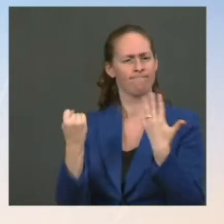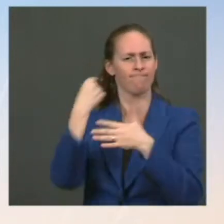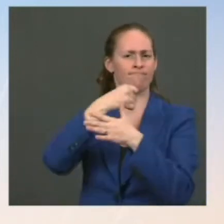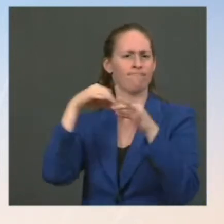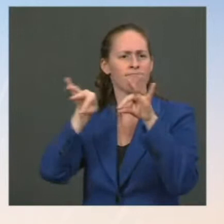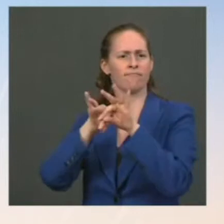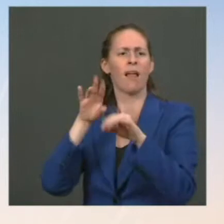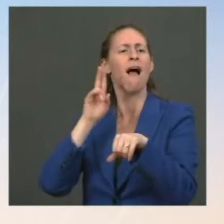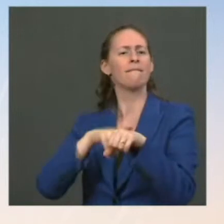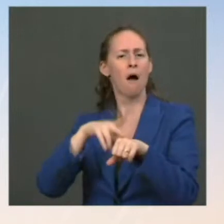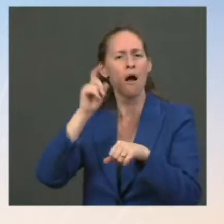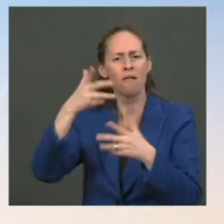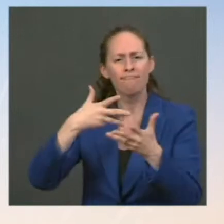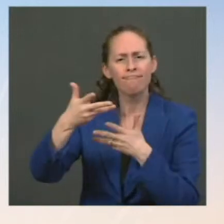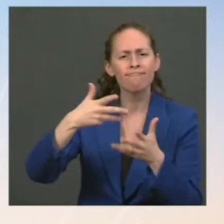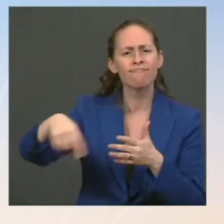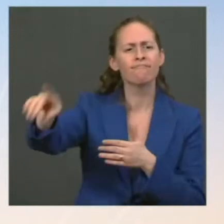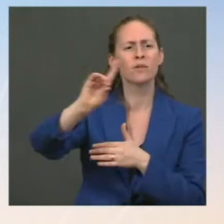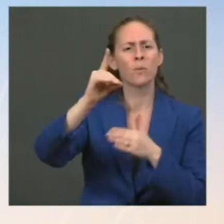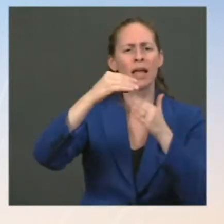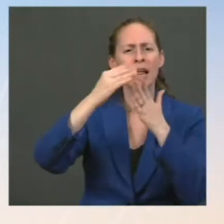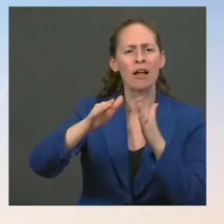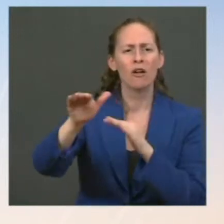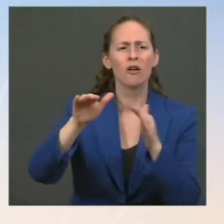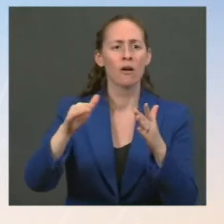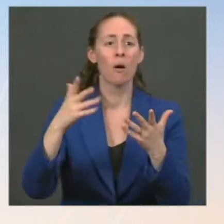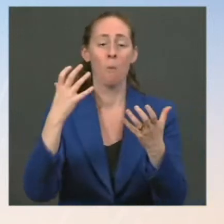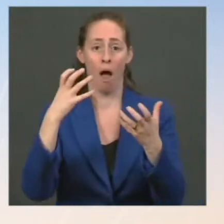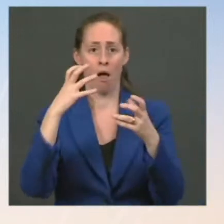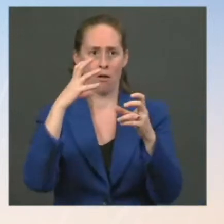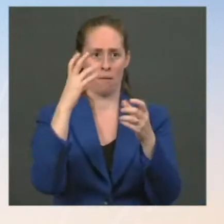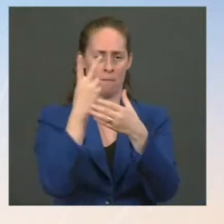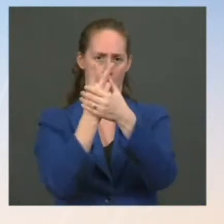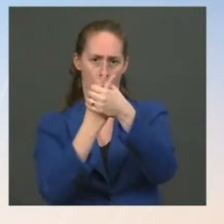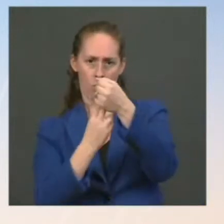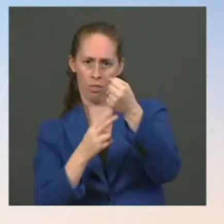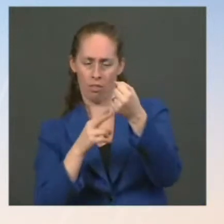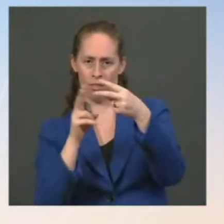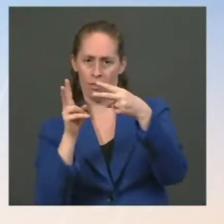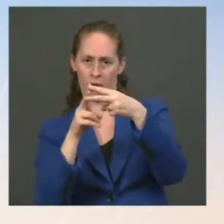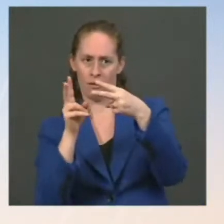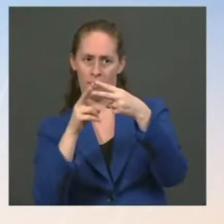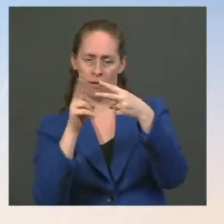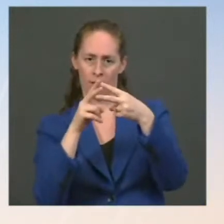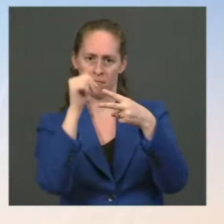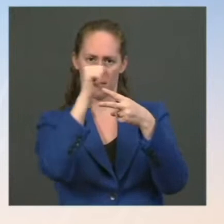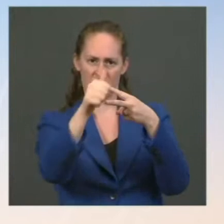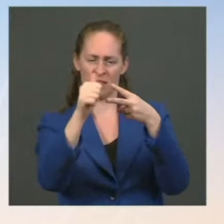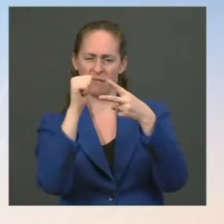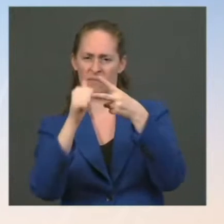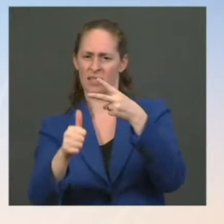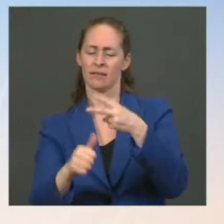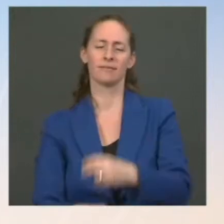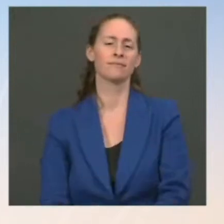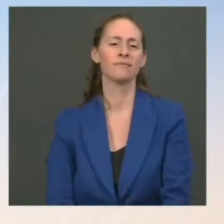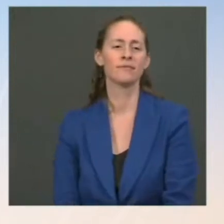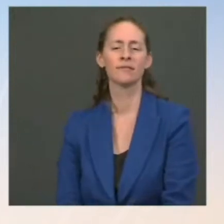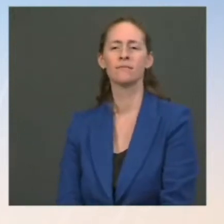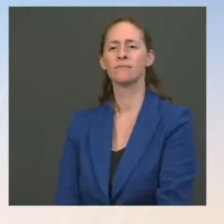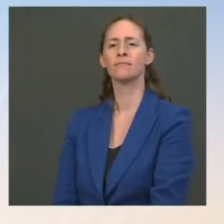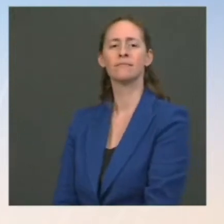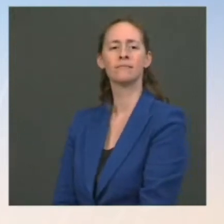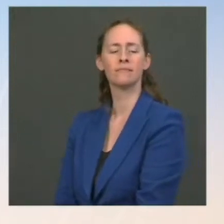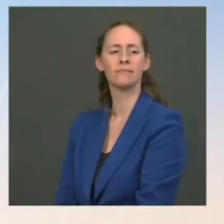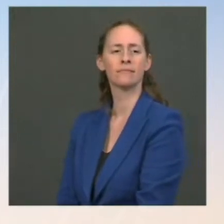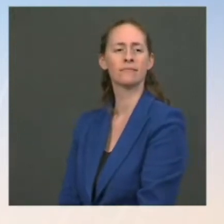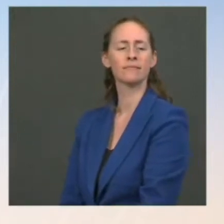leadership, and our objective is to win both of these votes and get this agenda move forward. I know you're not going to negotiate from the podium, but can you say anything